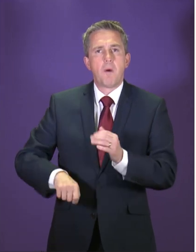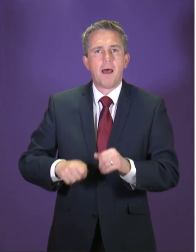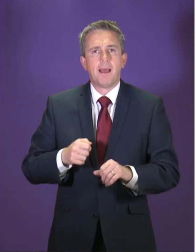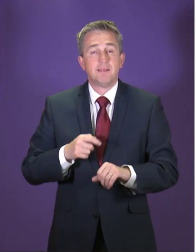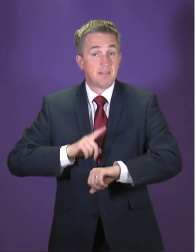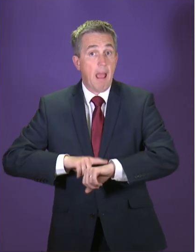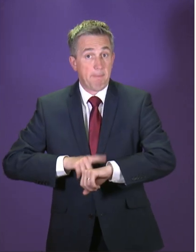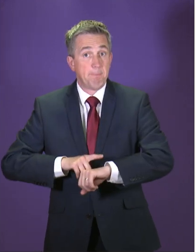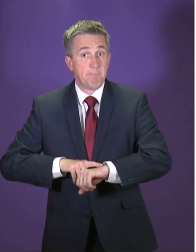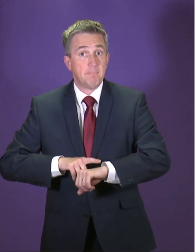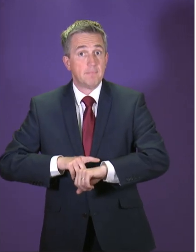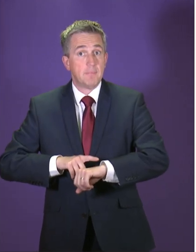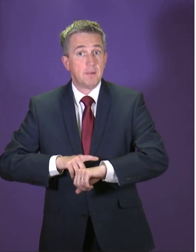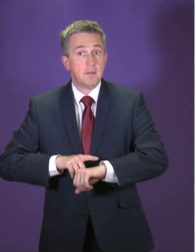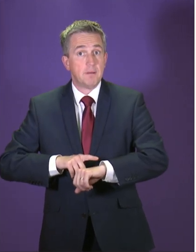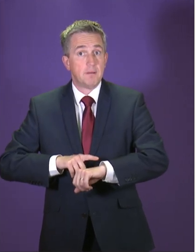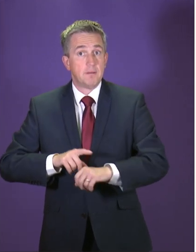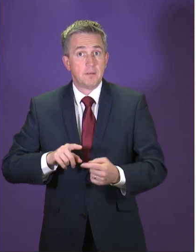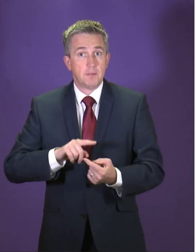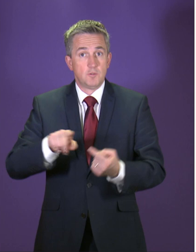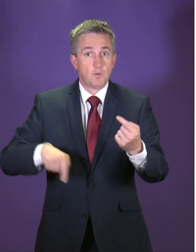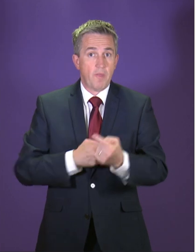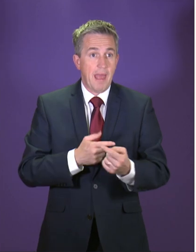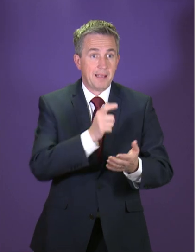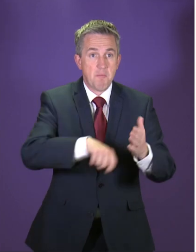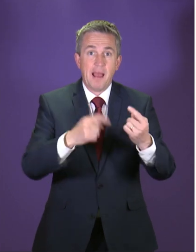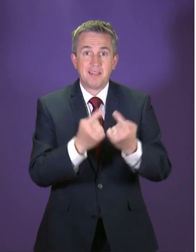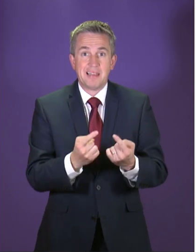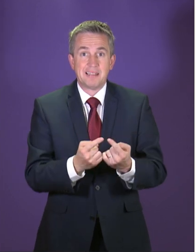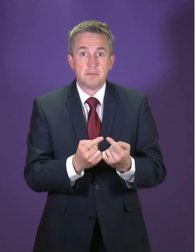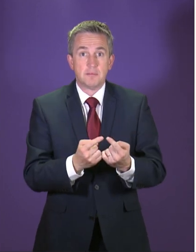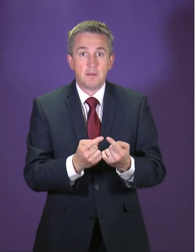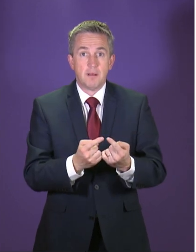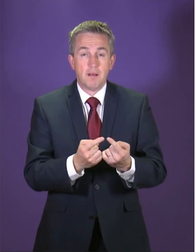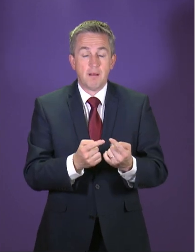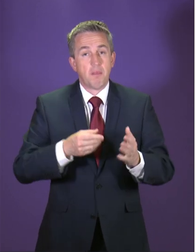the things that money will not buy.